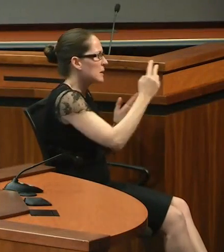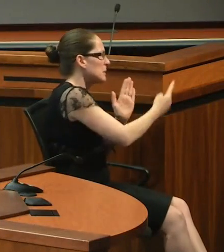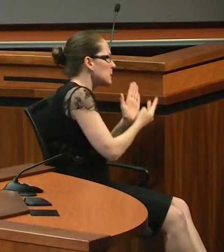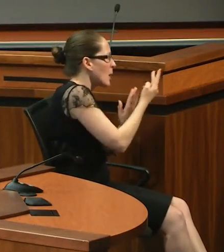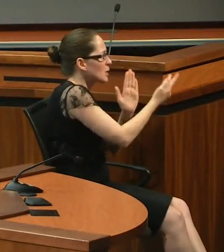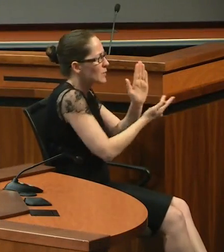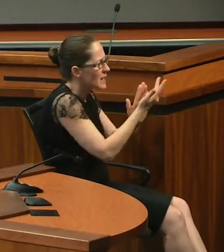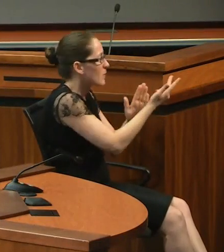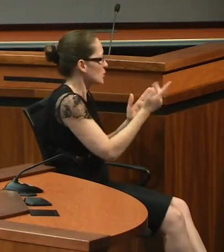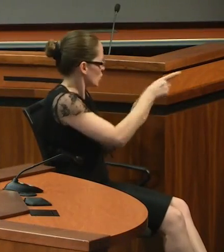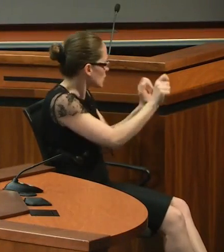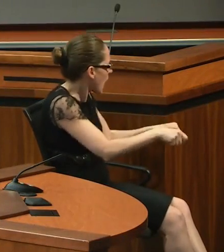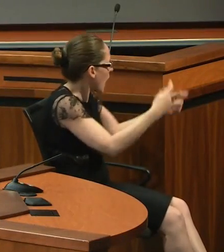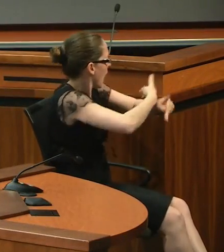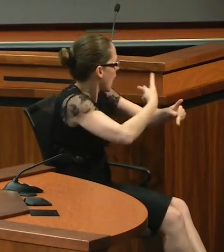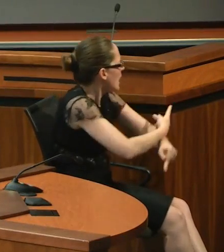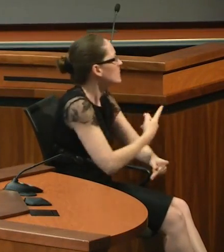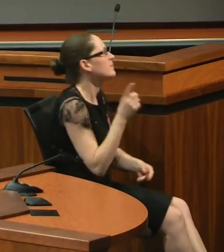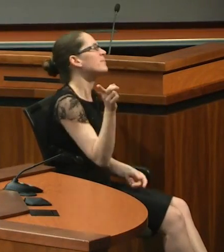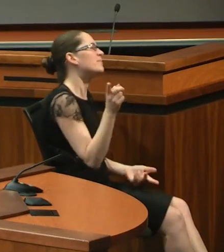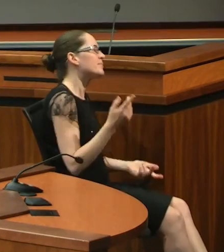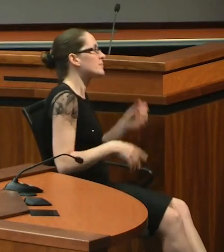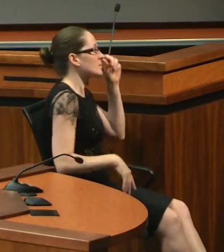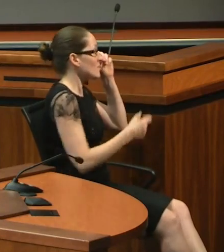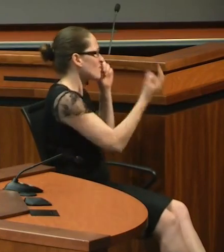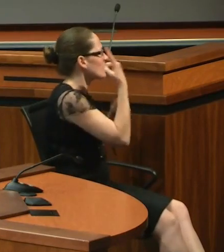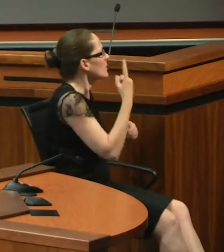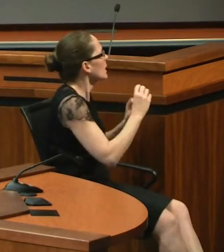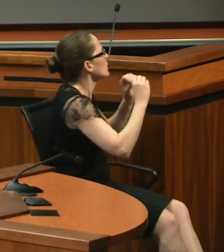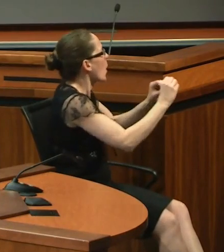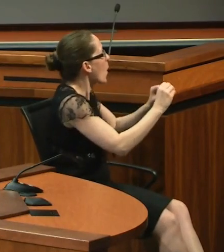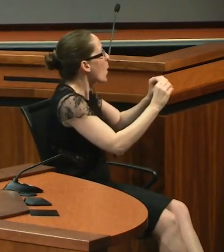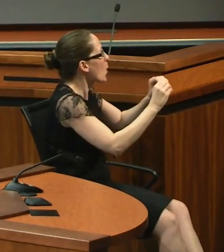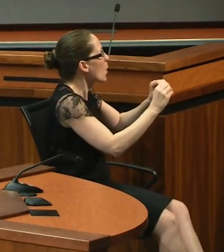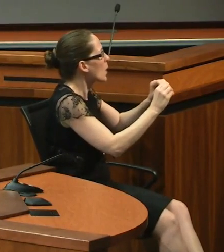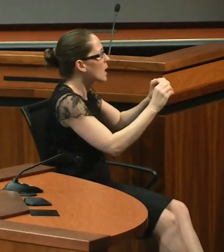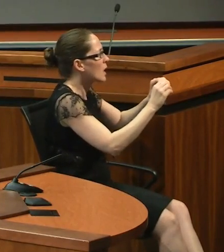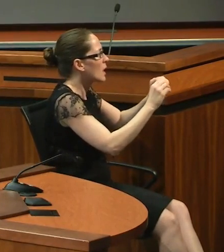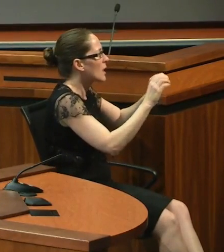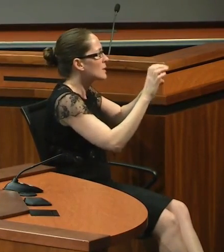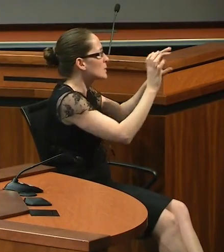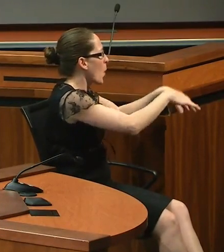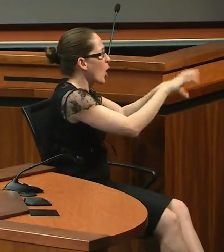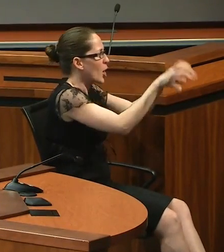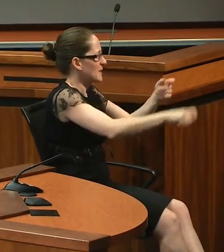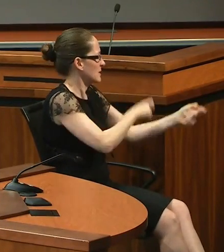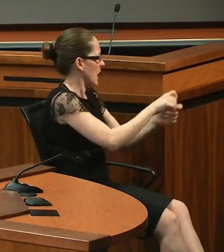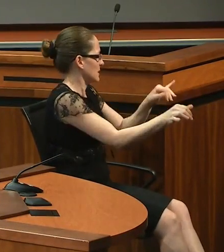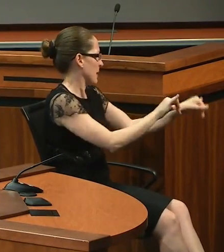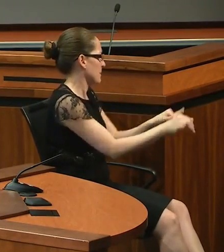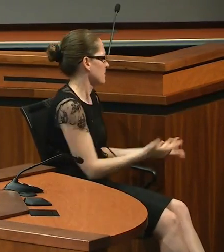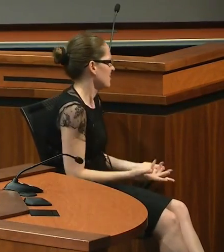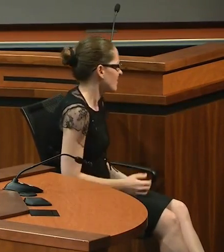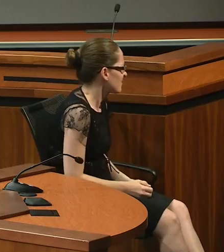alike. So, saying you got 4 inches in an hour or 6 inches in 2 hours, those are both very intense storms. If one